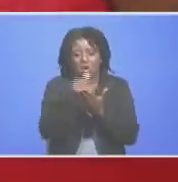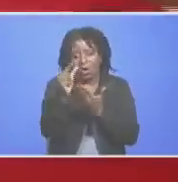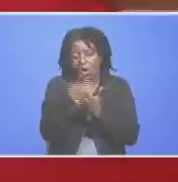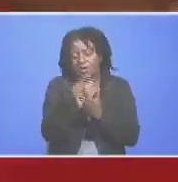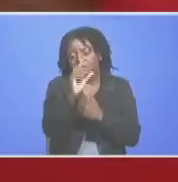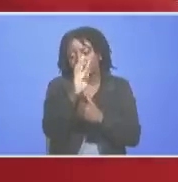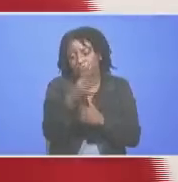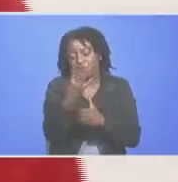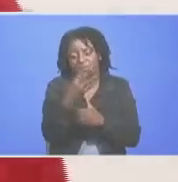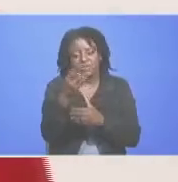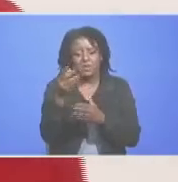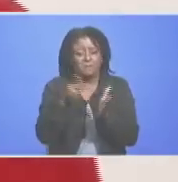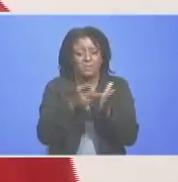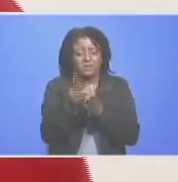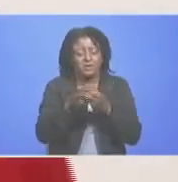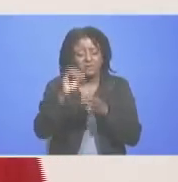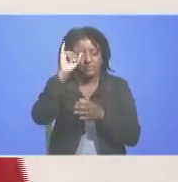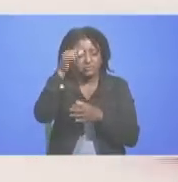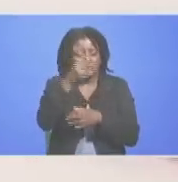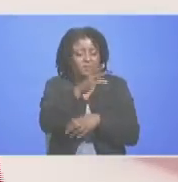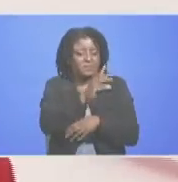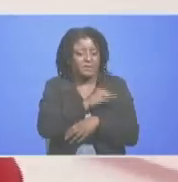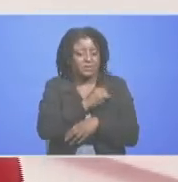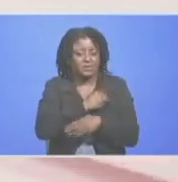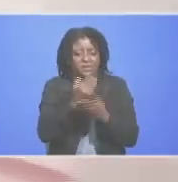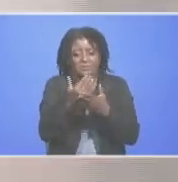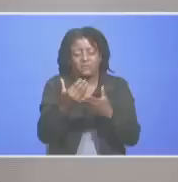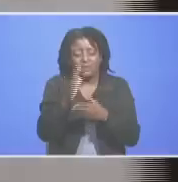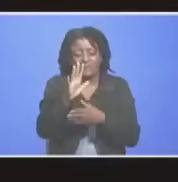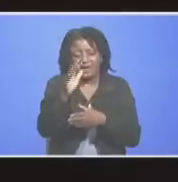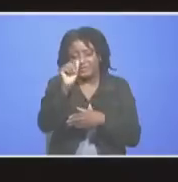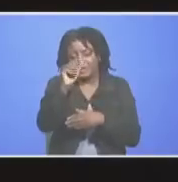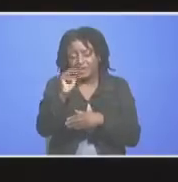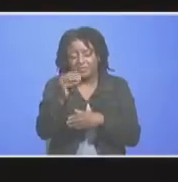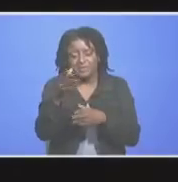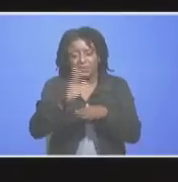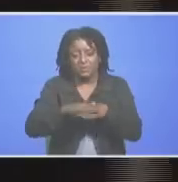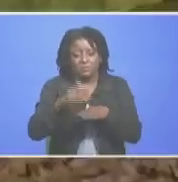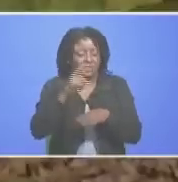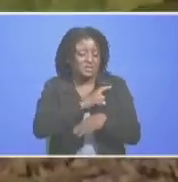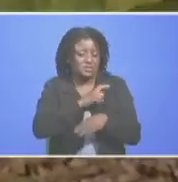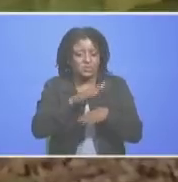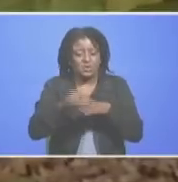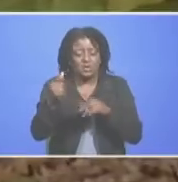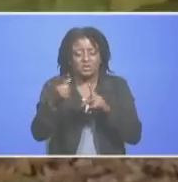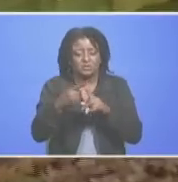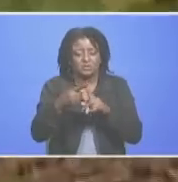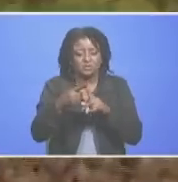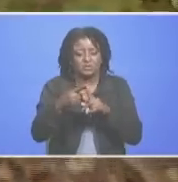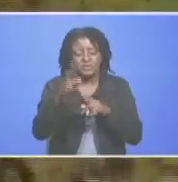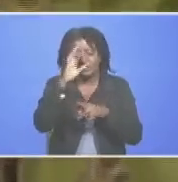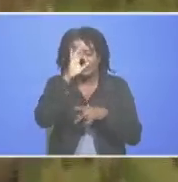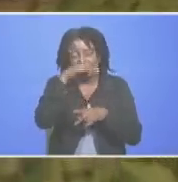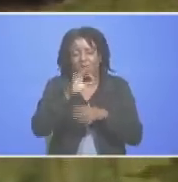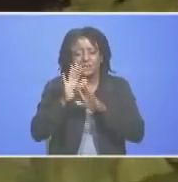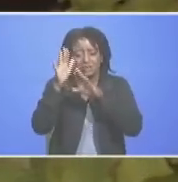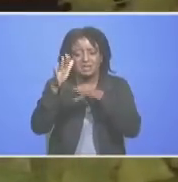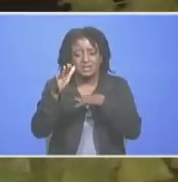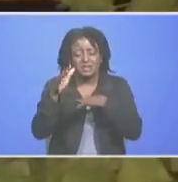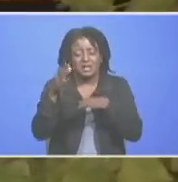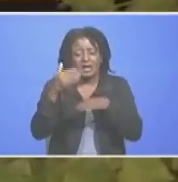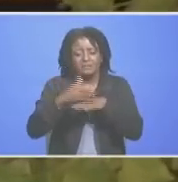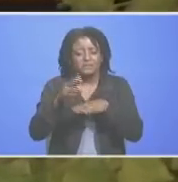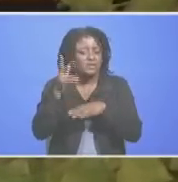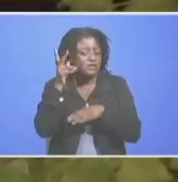McDonald. Police say shortly before 5 a.m. they were called to Abner Street, Fox Hill, after gunshots were heard coming from that